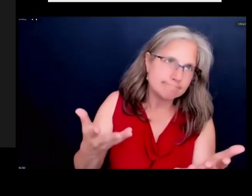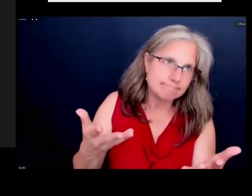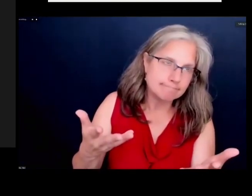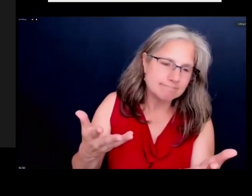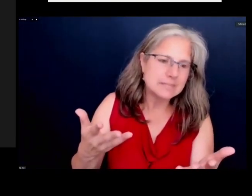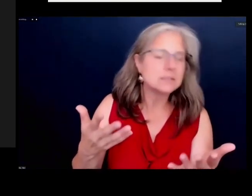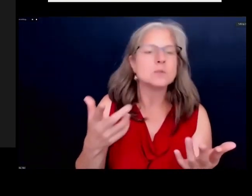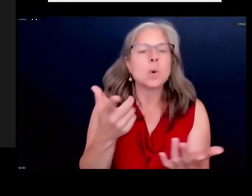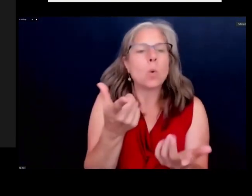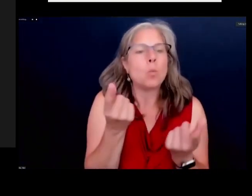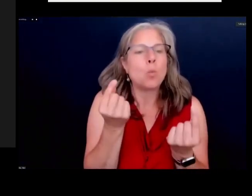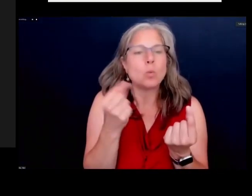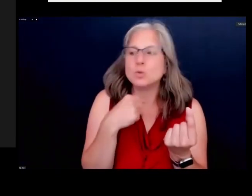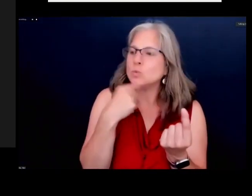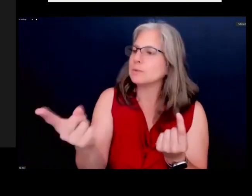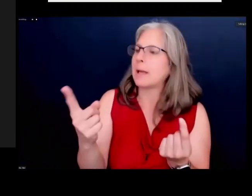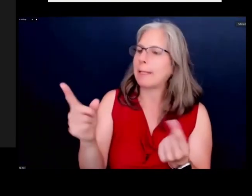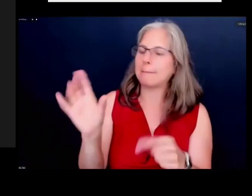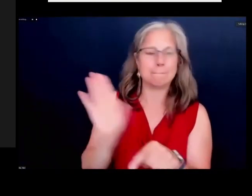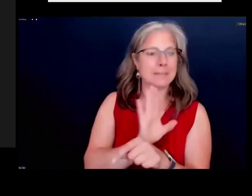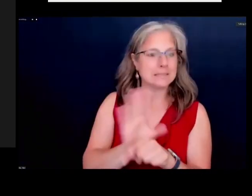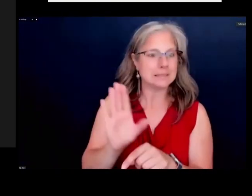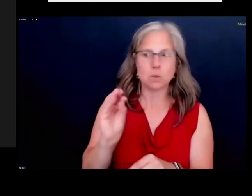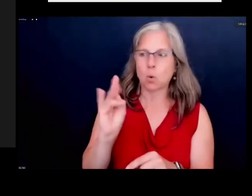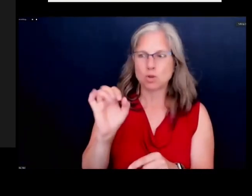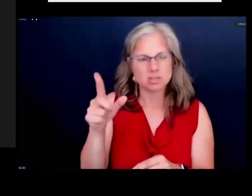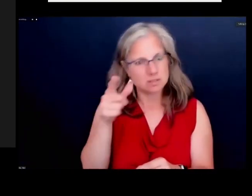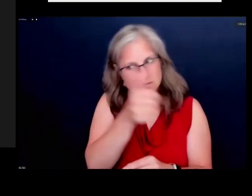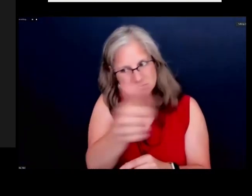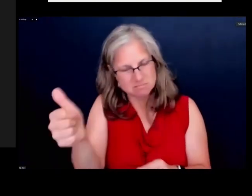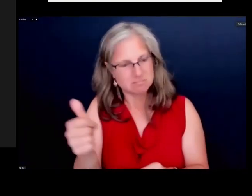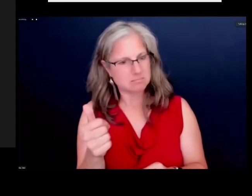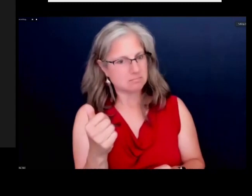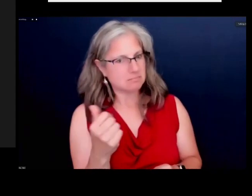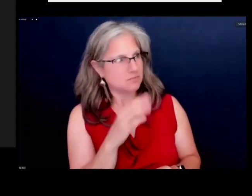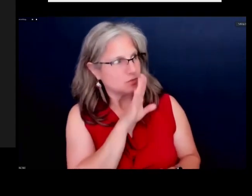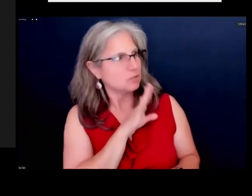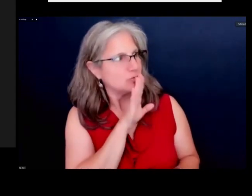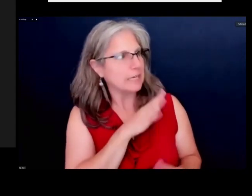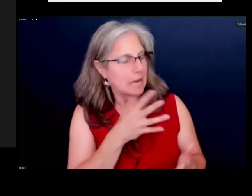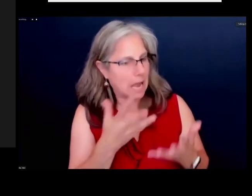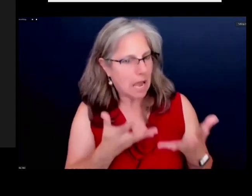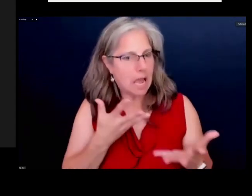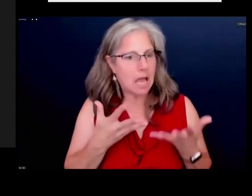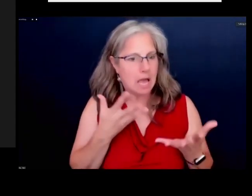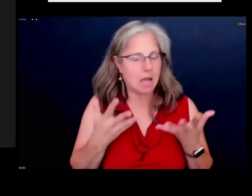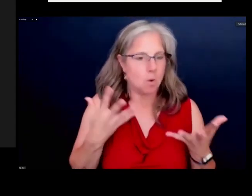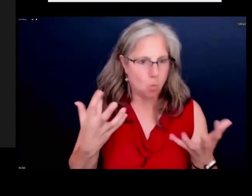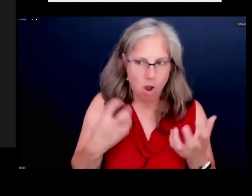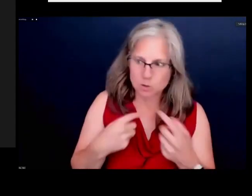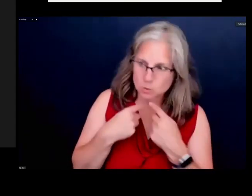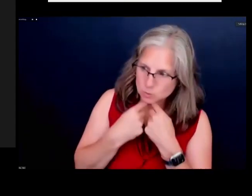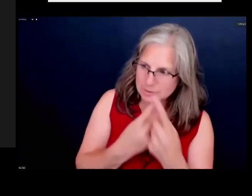that question, let me ask you, what would you say to these business owners who might be frustrated with needing to